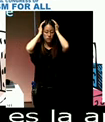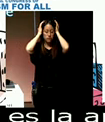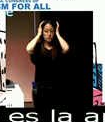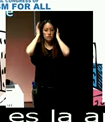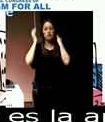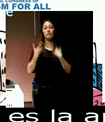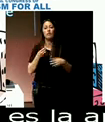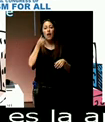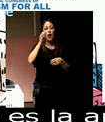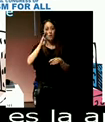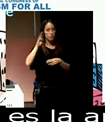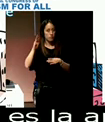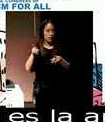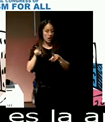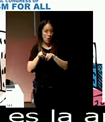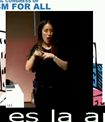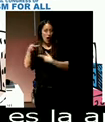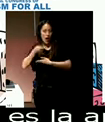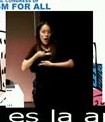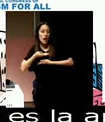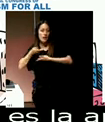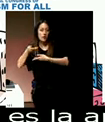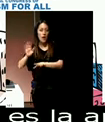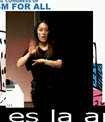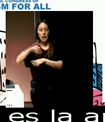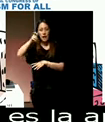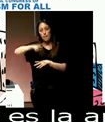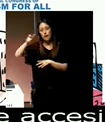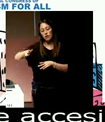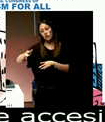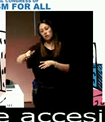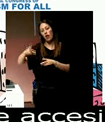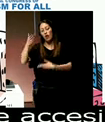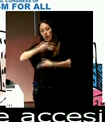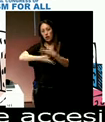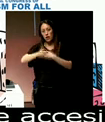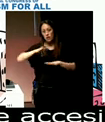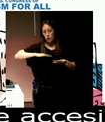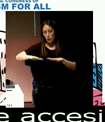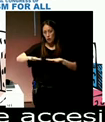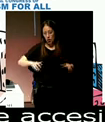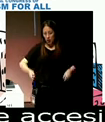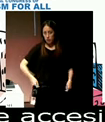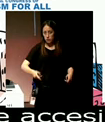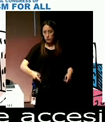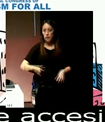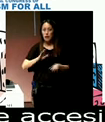app also helps people with